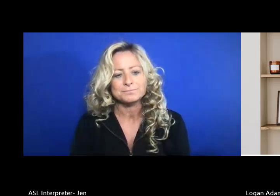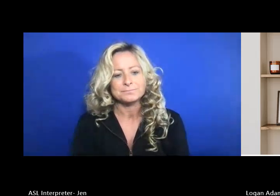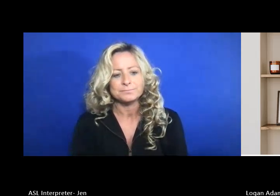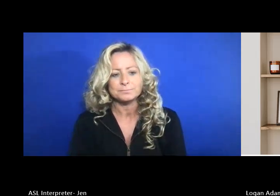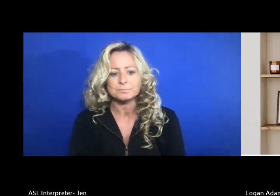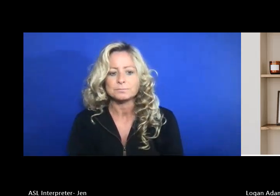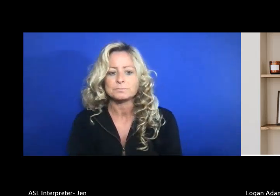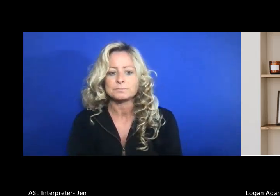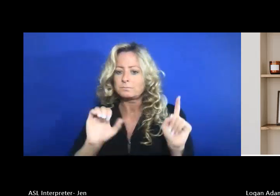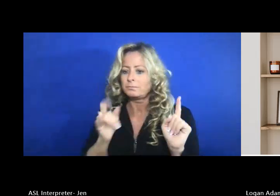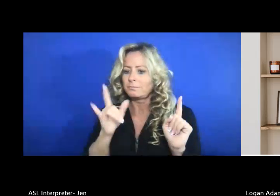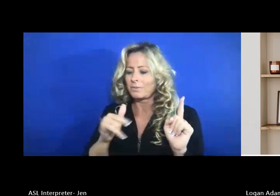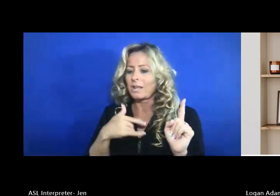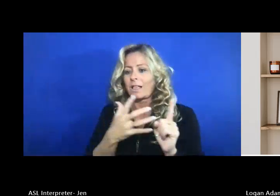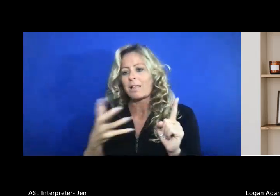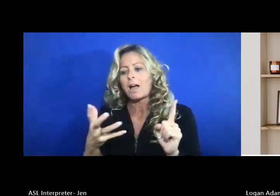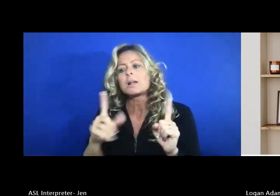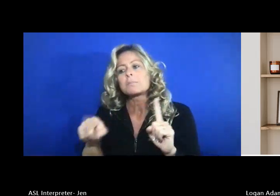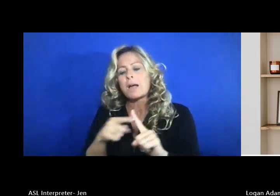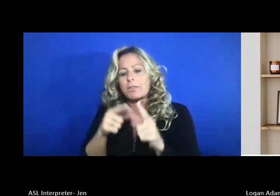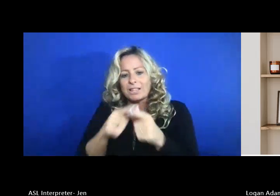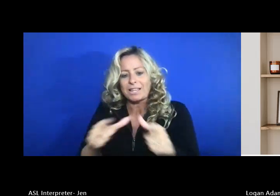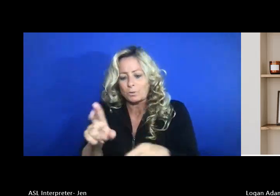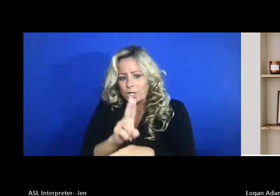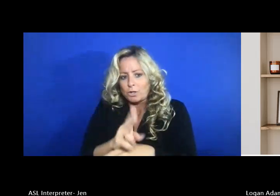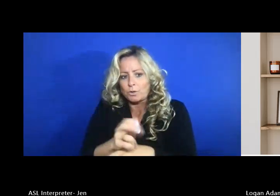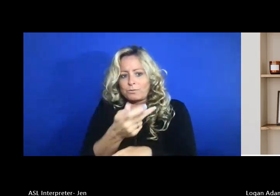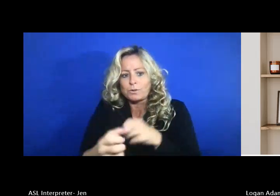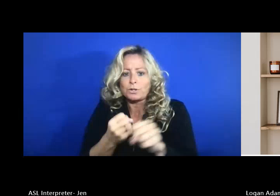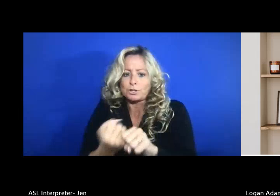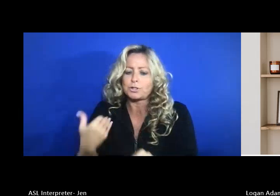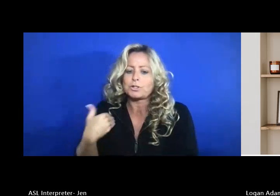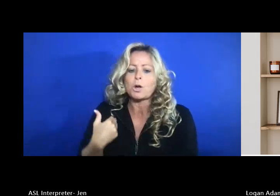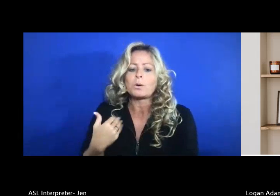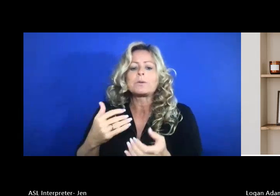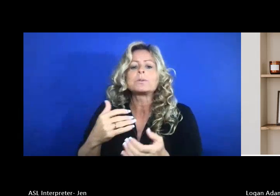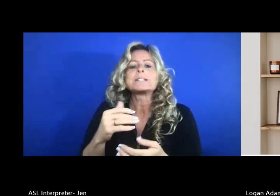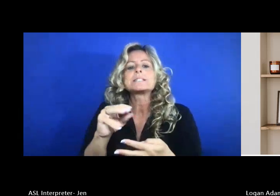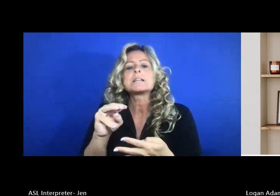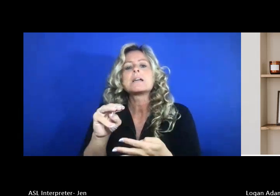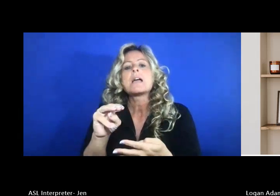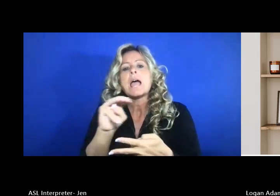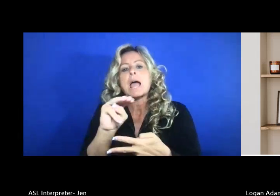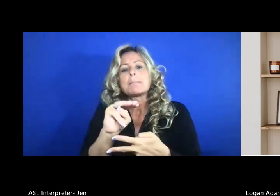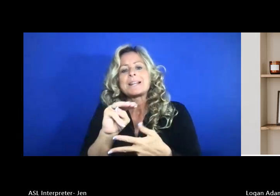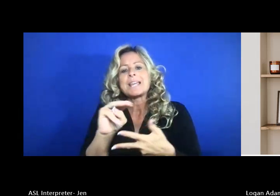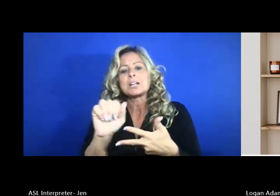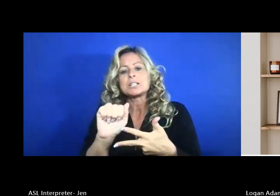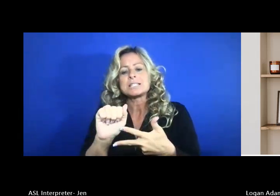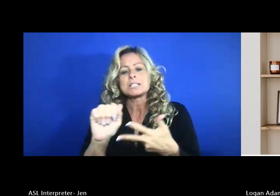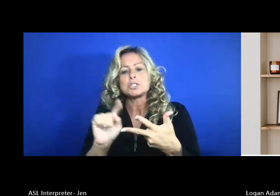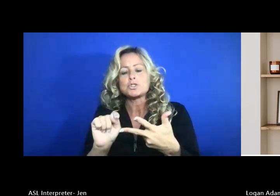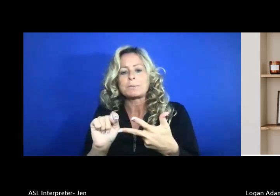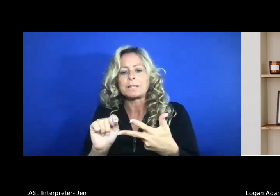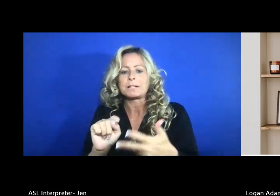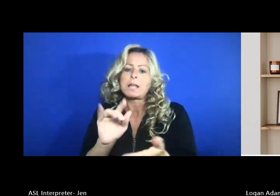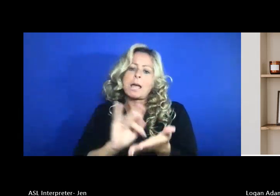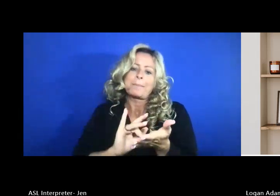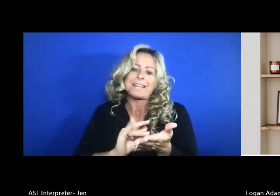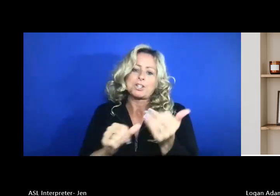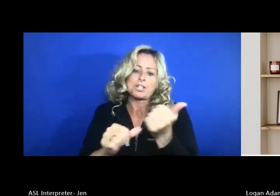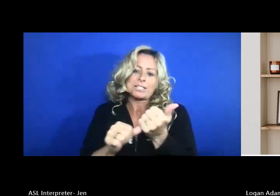I think a lot about the language that we use. And, a few years ago, it was medication-assisted treatment, and now we refer more commonly to